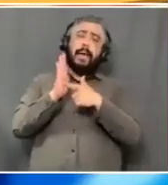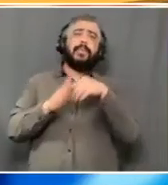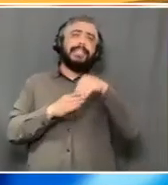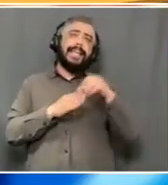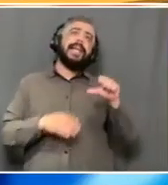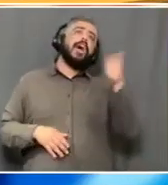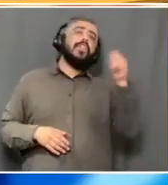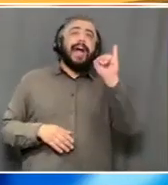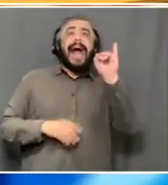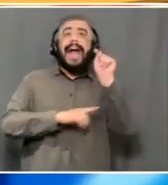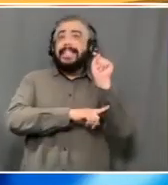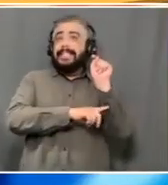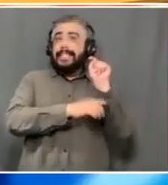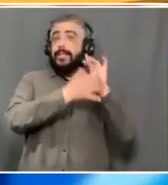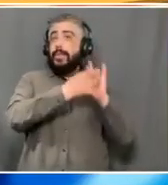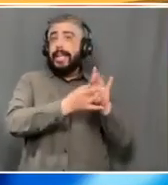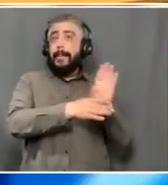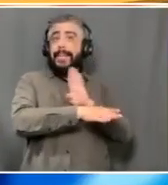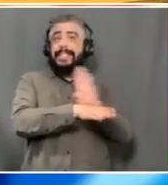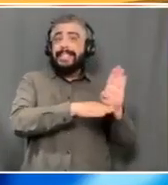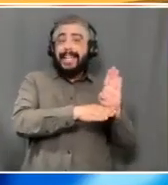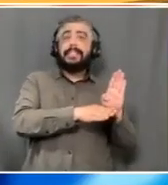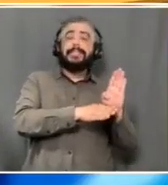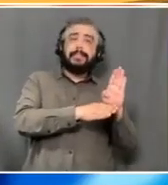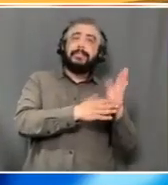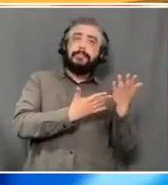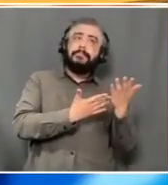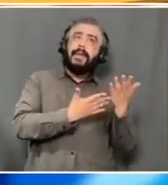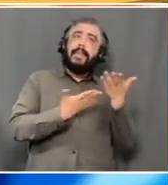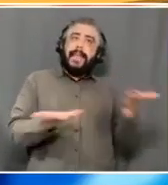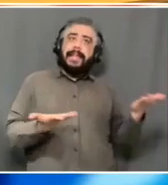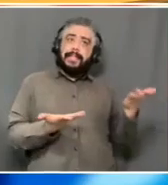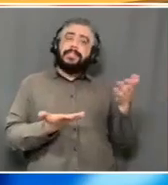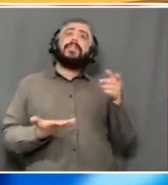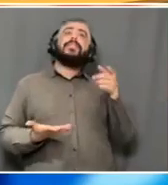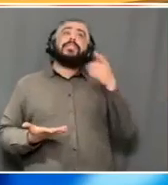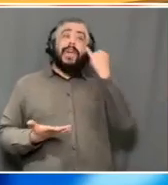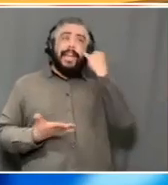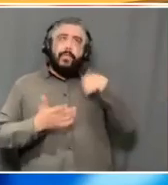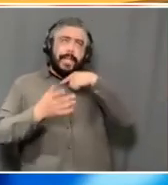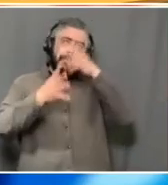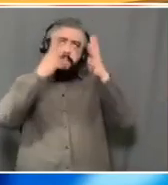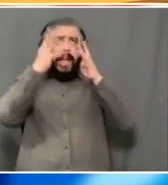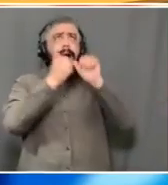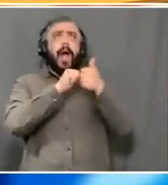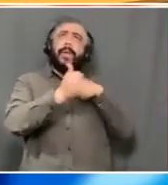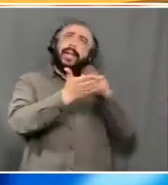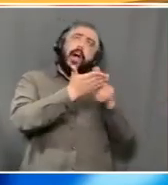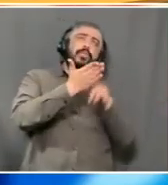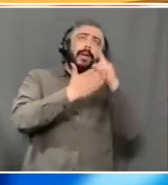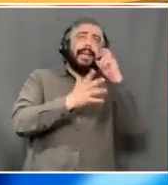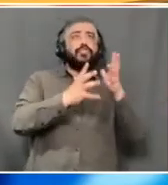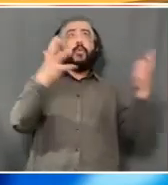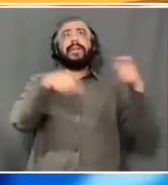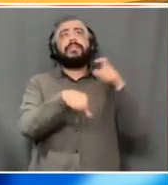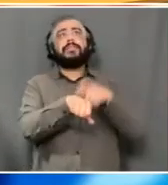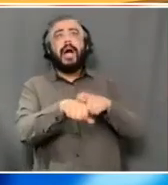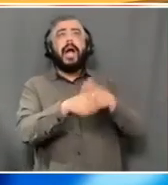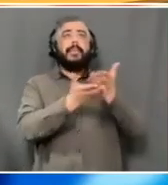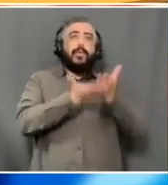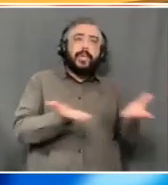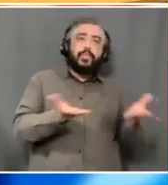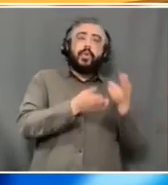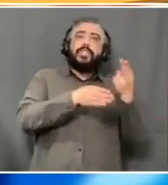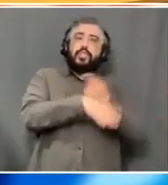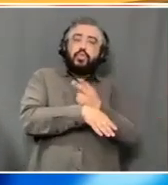IT business applications, where if we get creative in the way we contract, because so much time and resources are put in